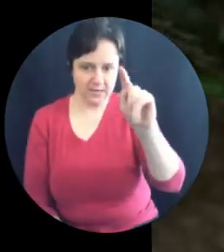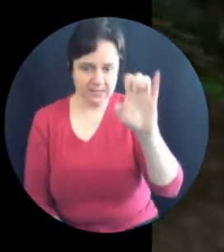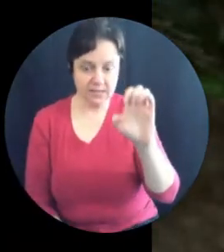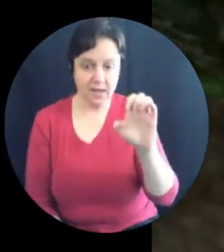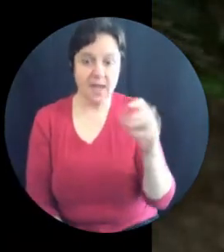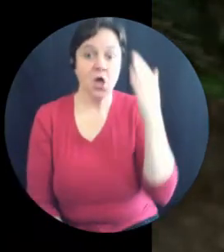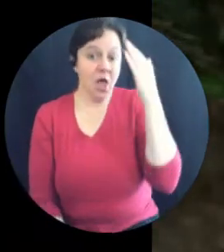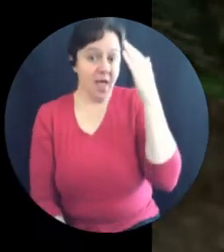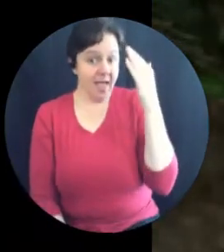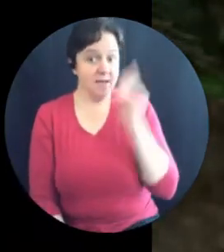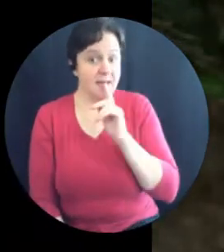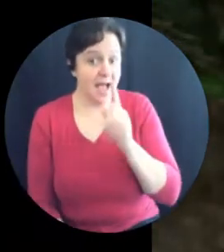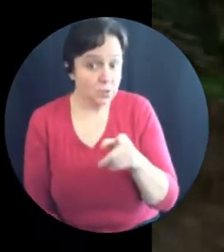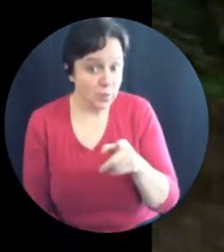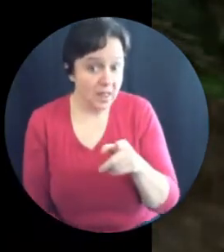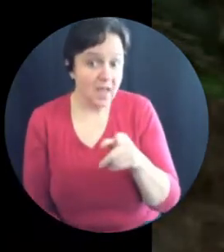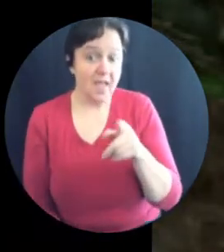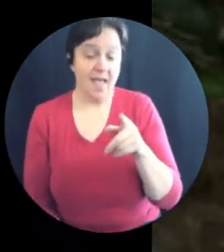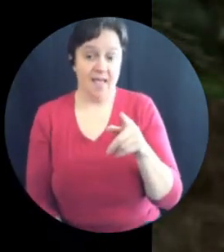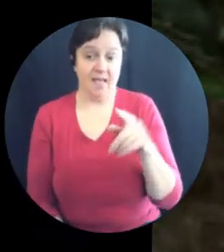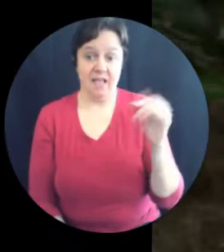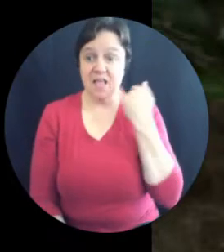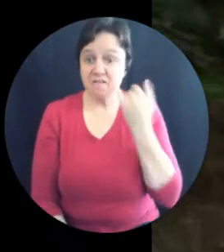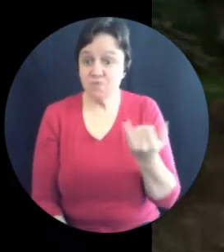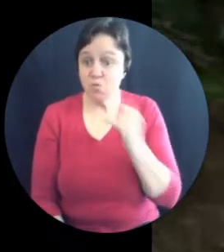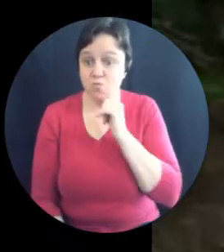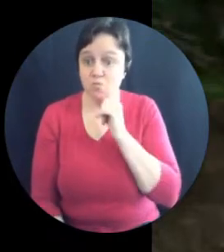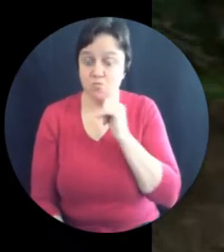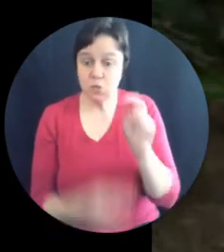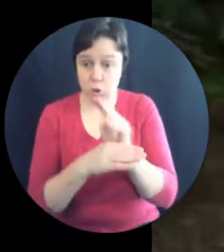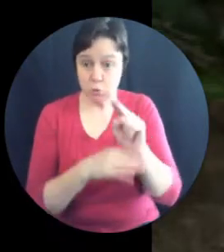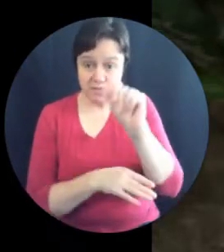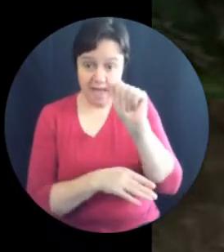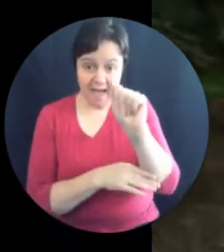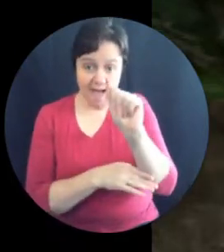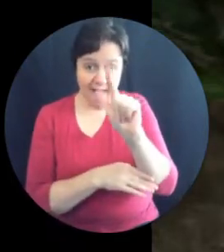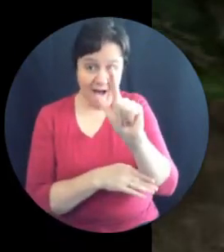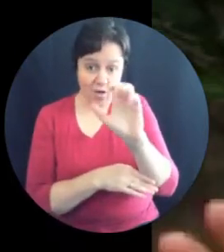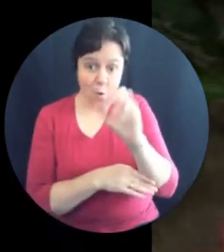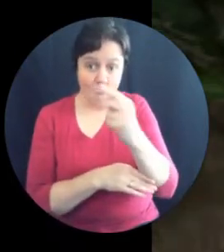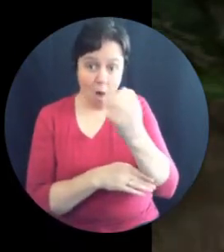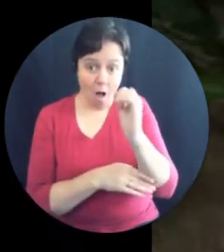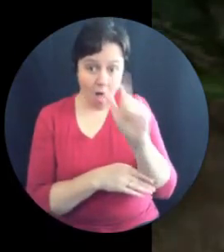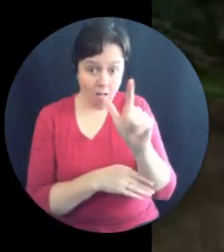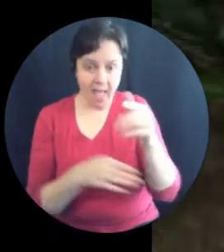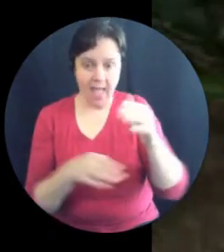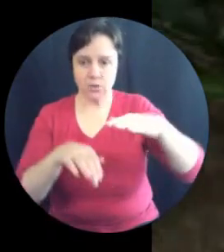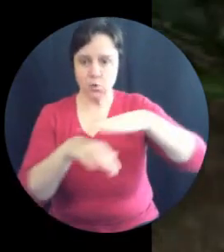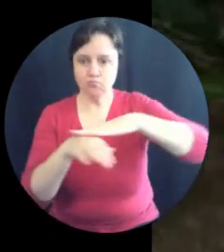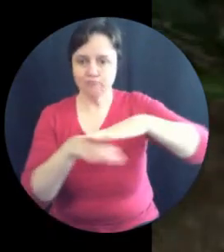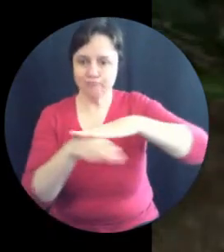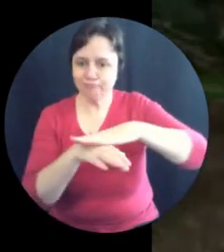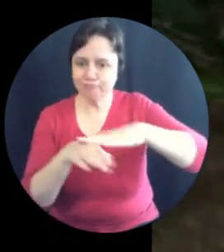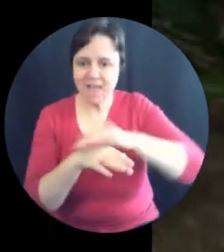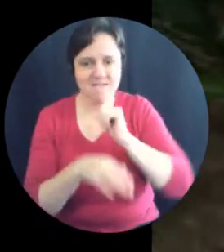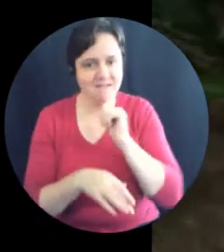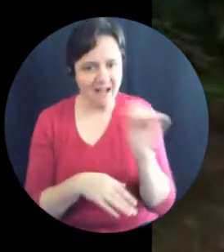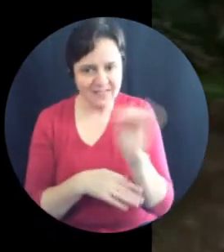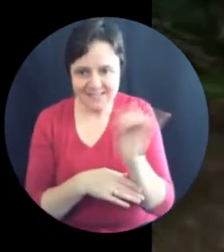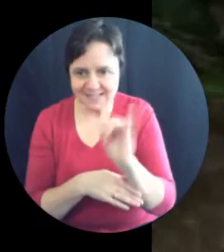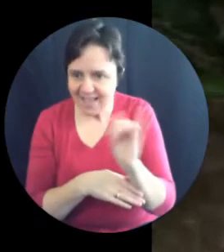break down the cell walls of that microorganism. So, coughing and sneezing, cover and